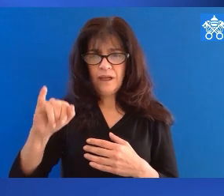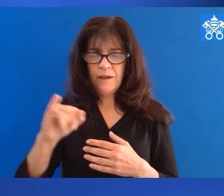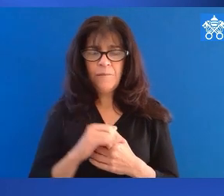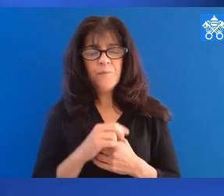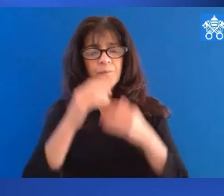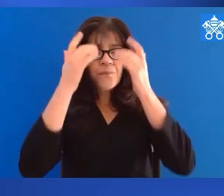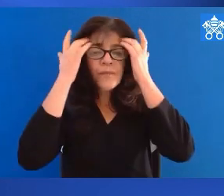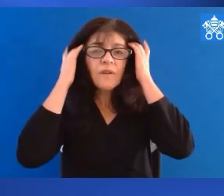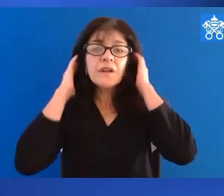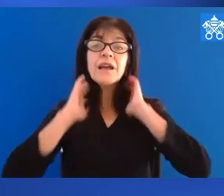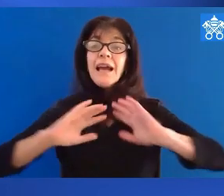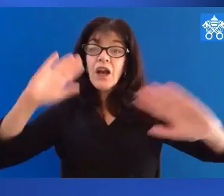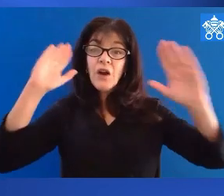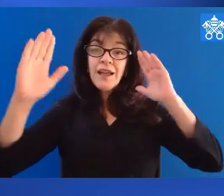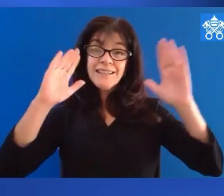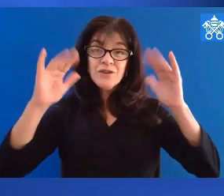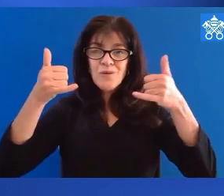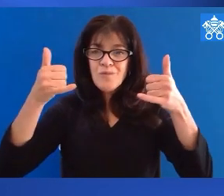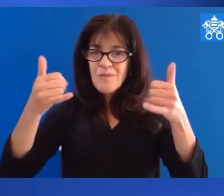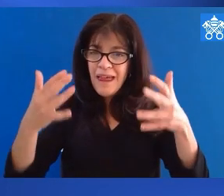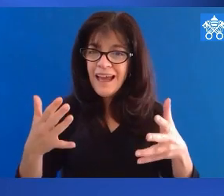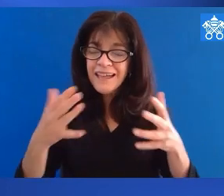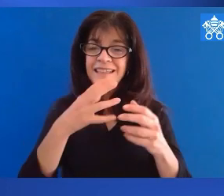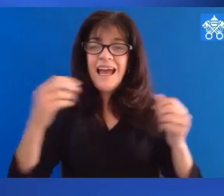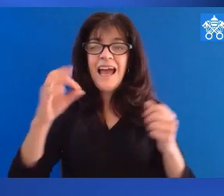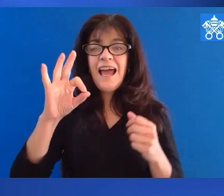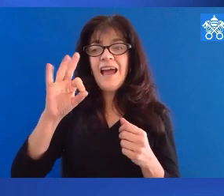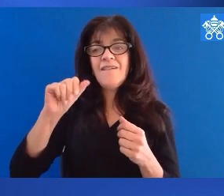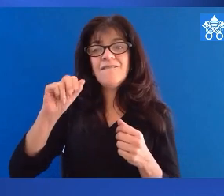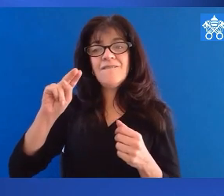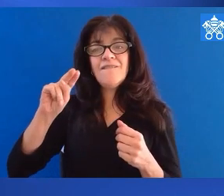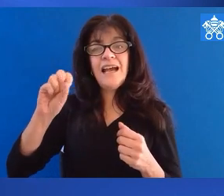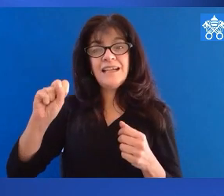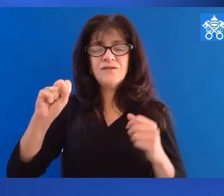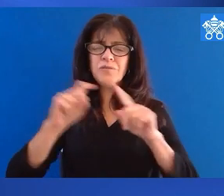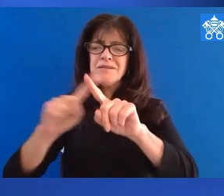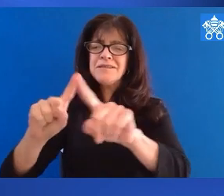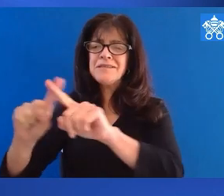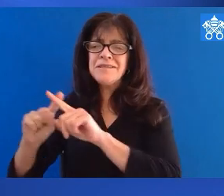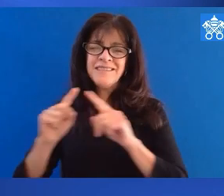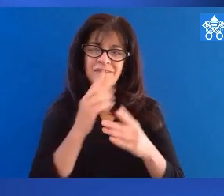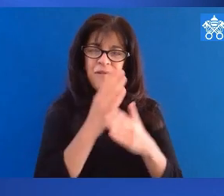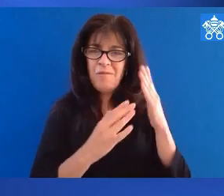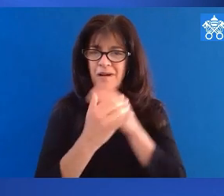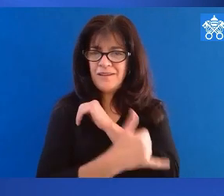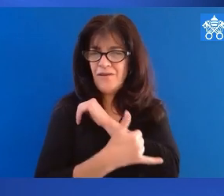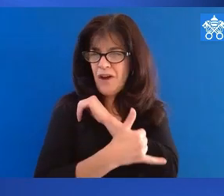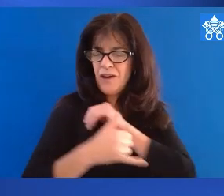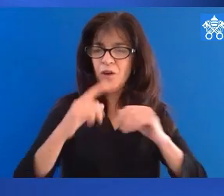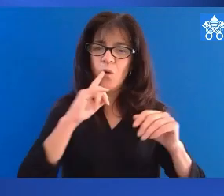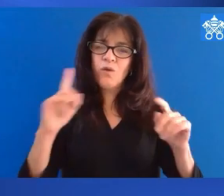I want to extend my greetings to the players and the fans from various worlds who